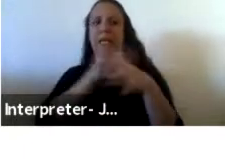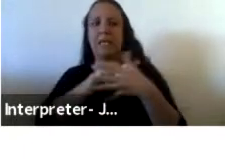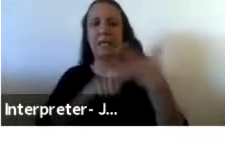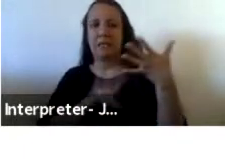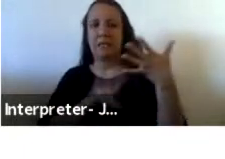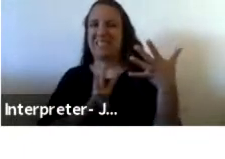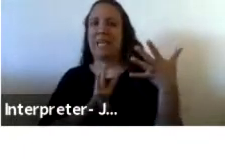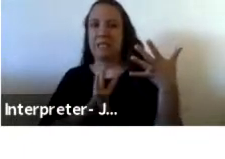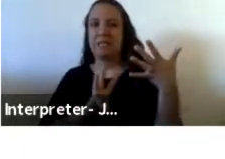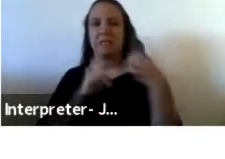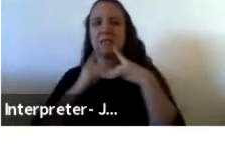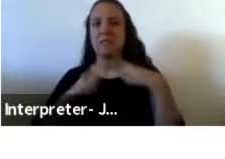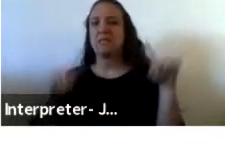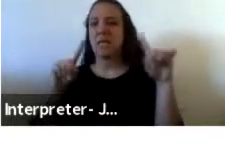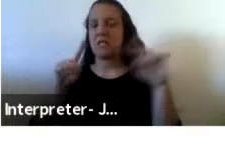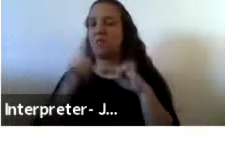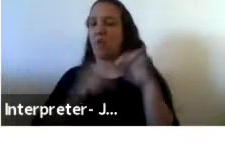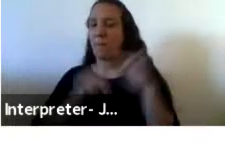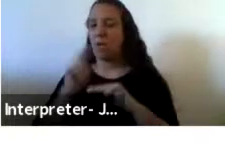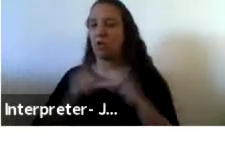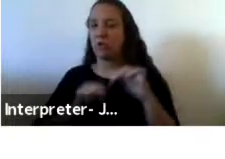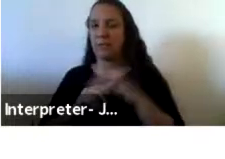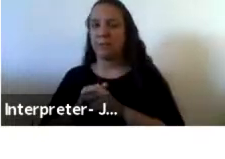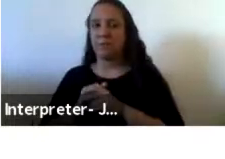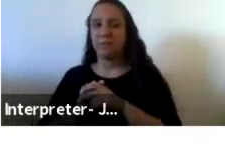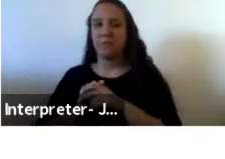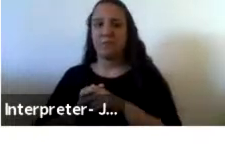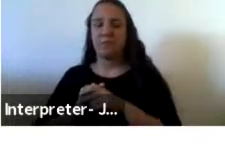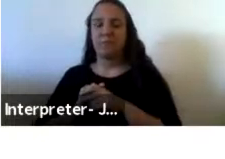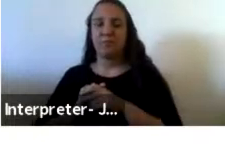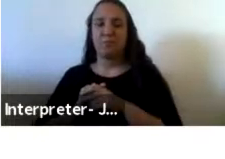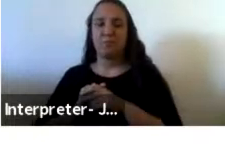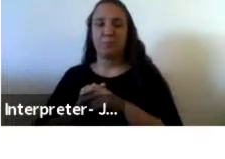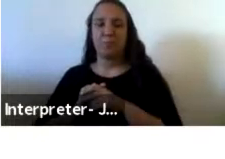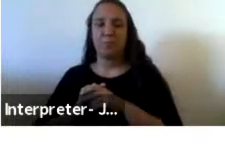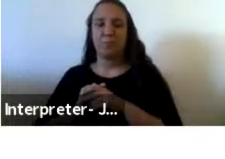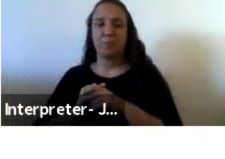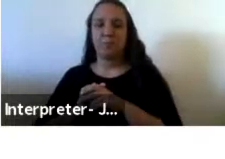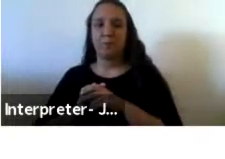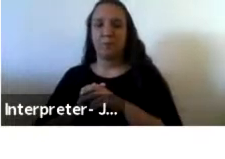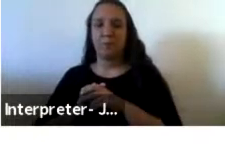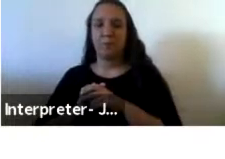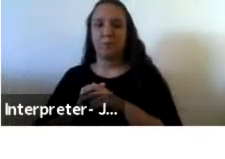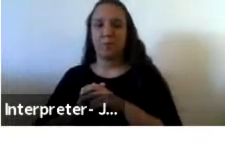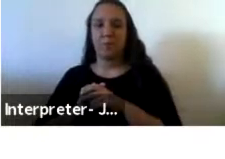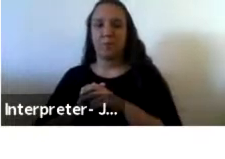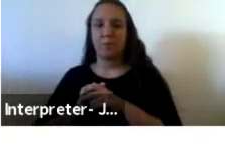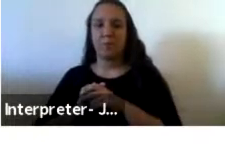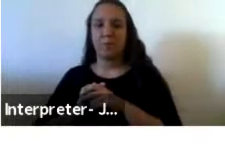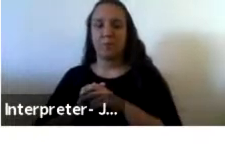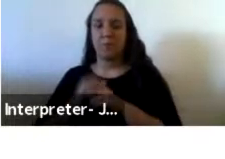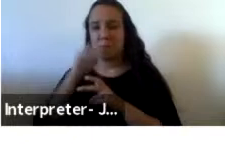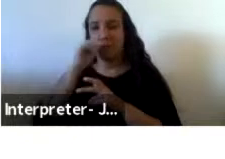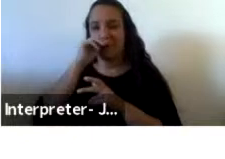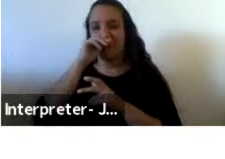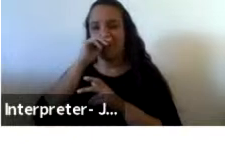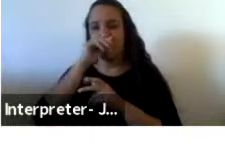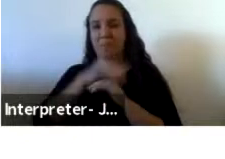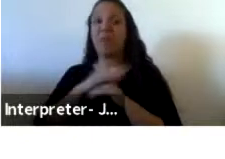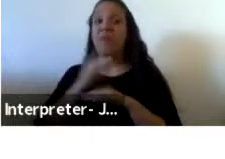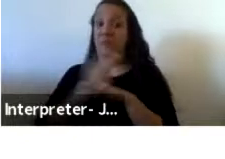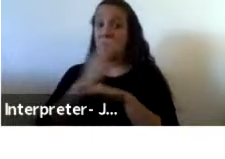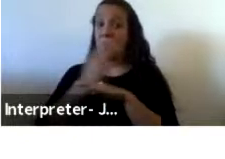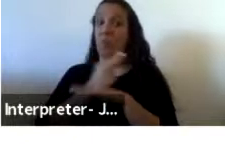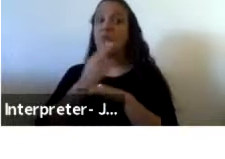and what it is that they're doing. So a successful brick and click retailer, they're going to use their online and offline relationship pretty